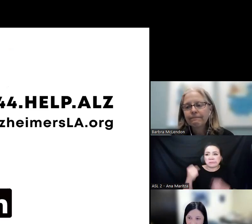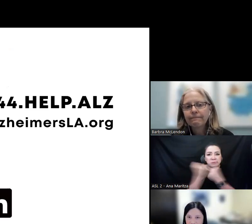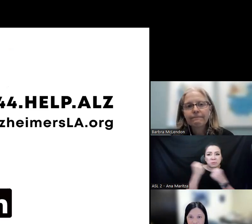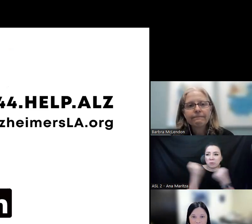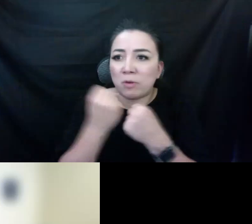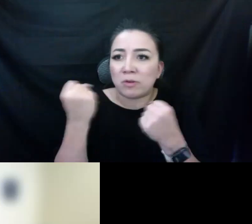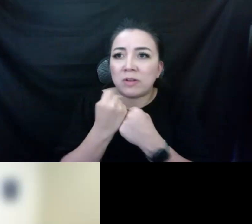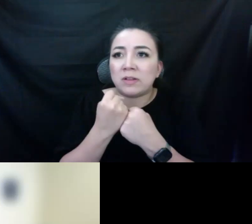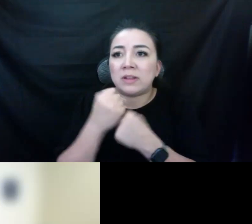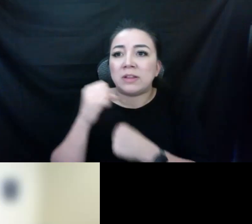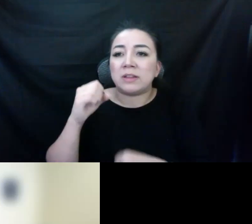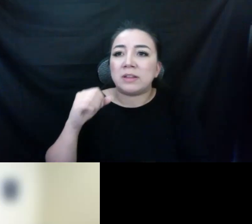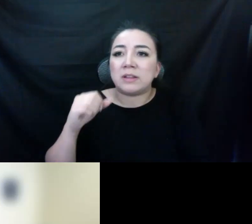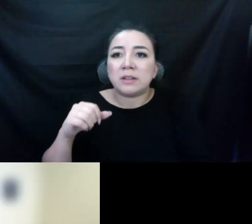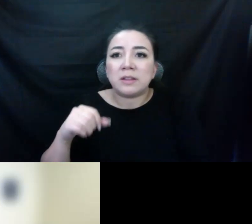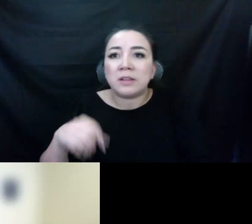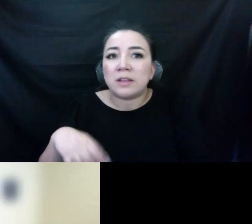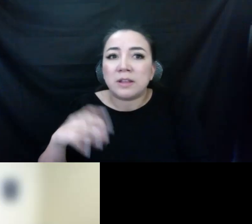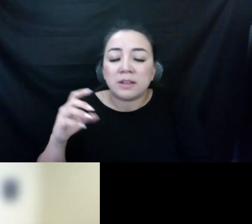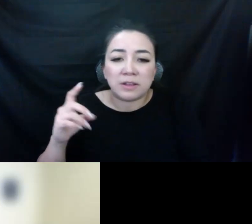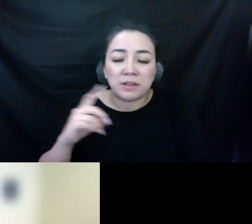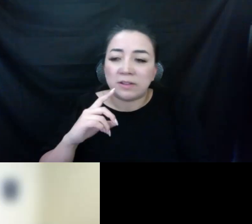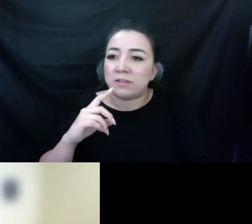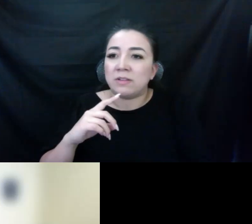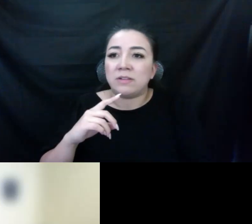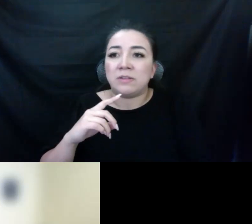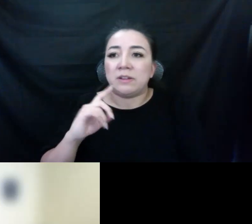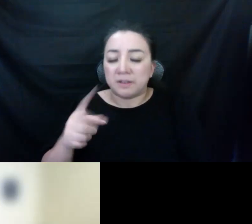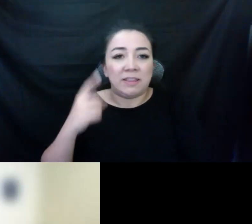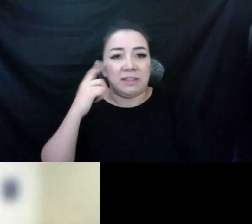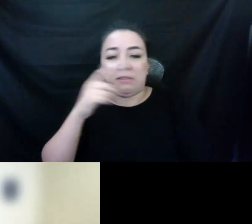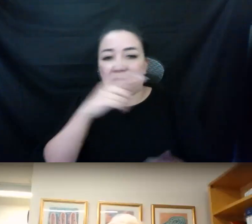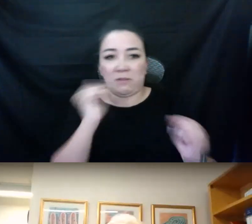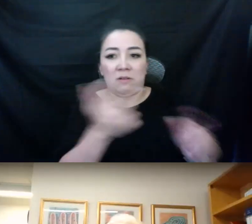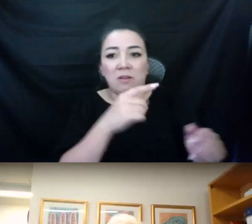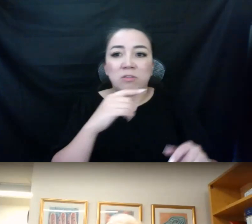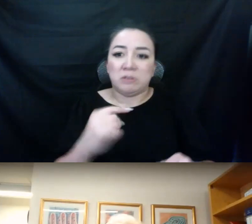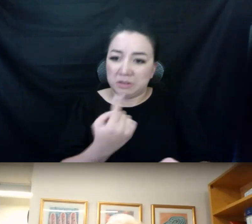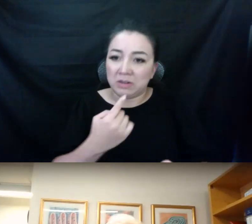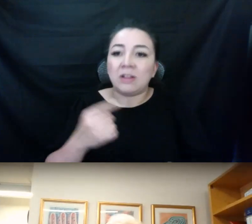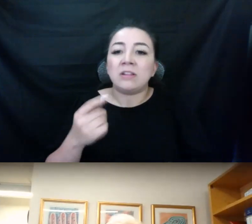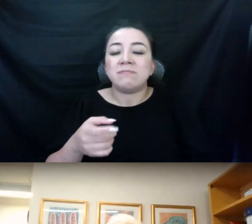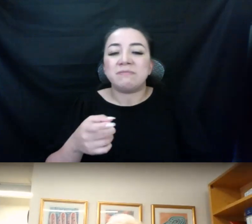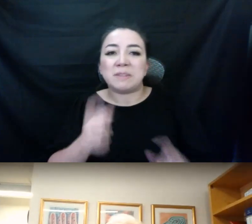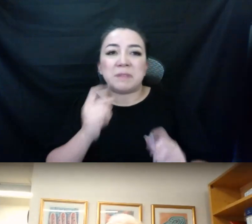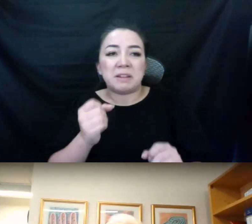the ADCs. Really think that they're critical. Give me a sense, if you will,